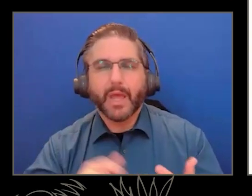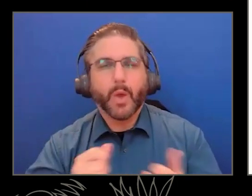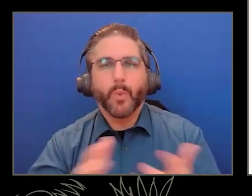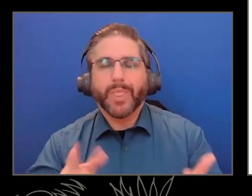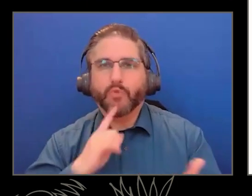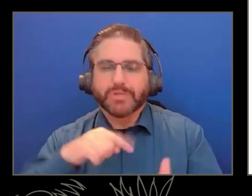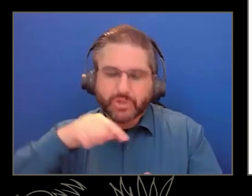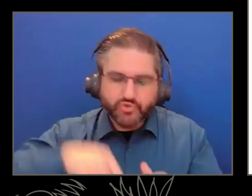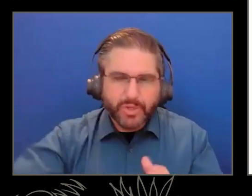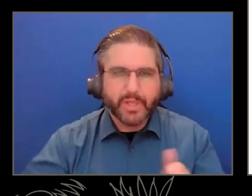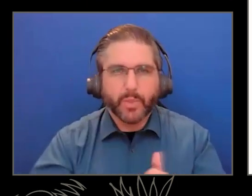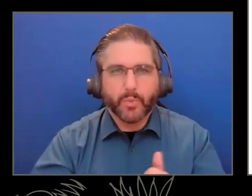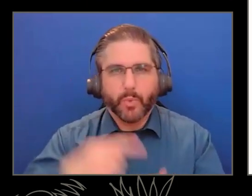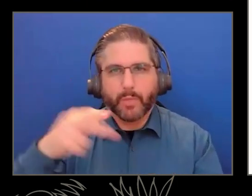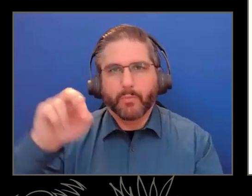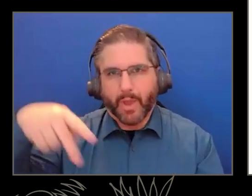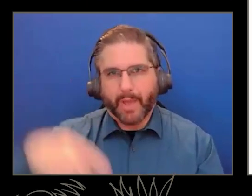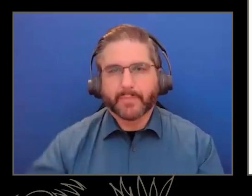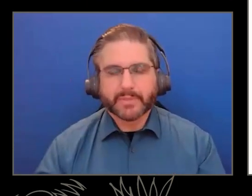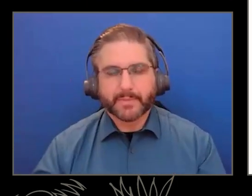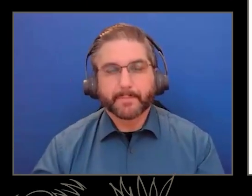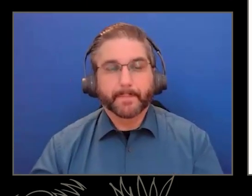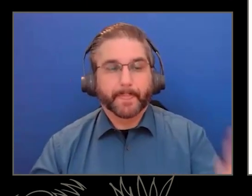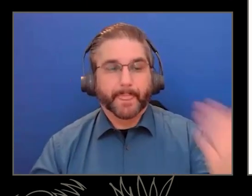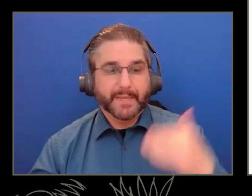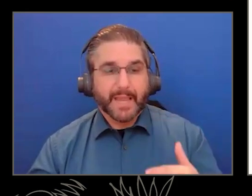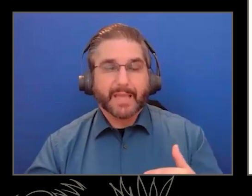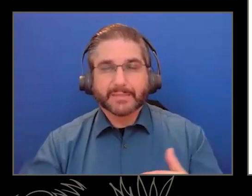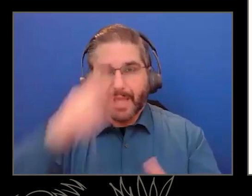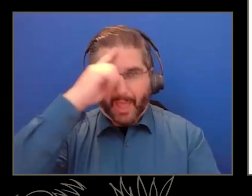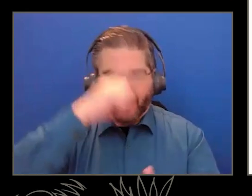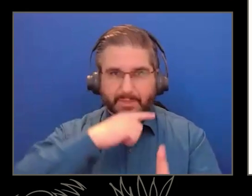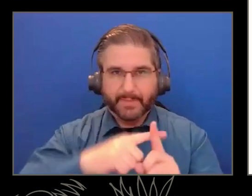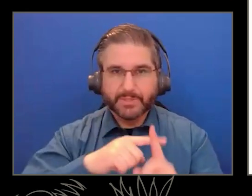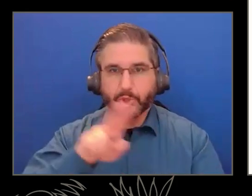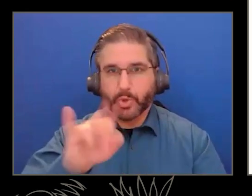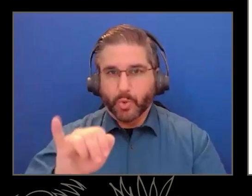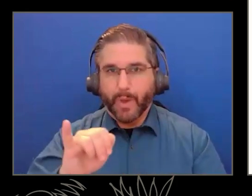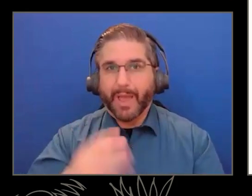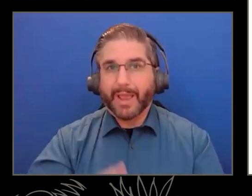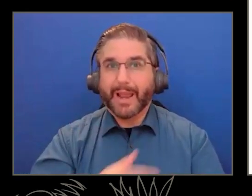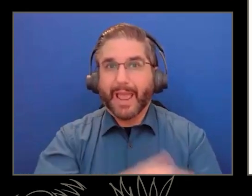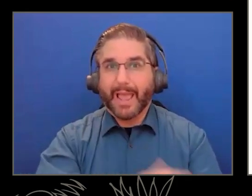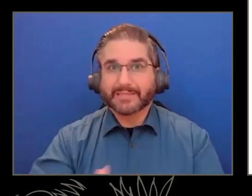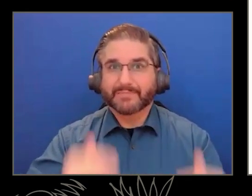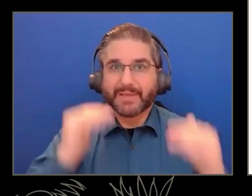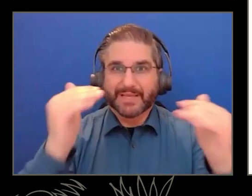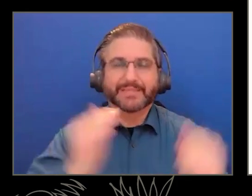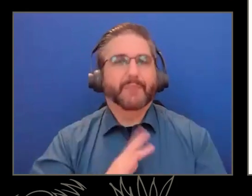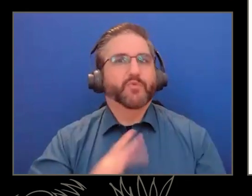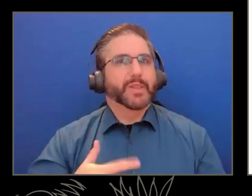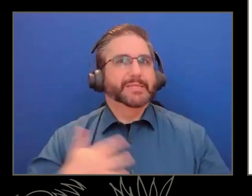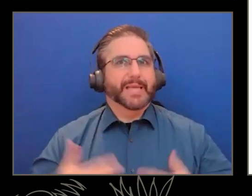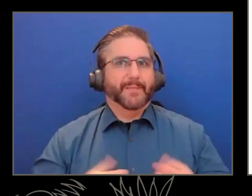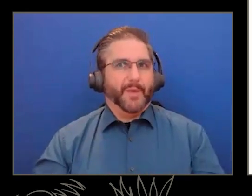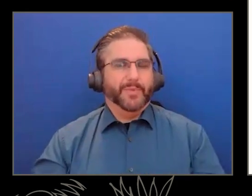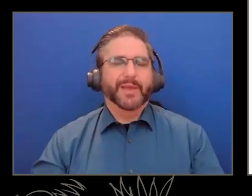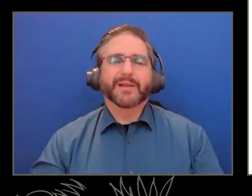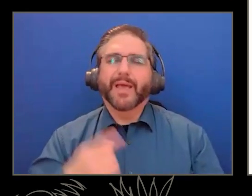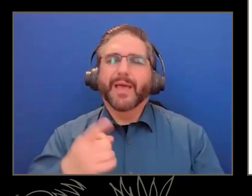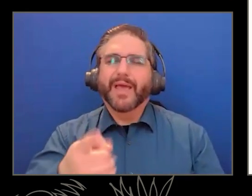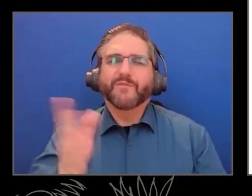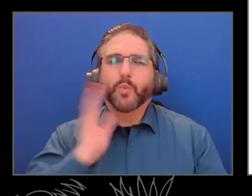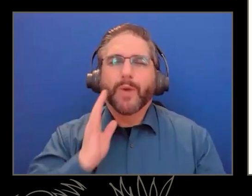drilling. Next, we have optimistic UI enhancements, and this is something I'm actually really excited about because you know if you've ever had